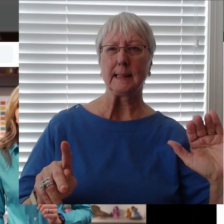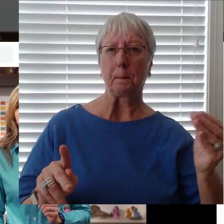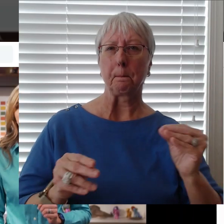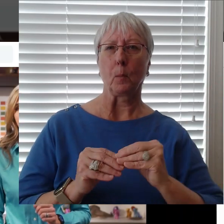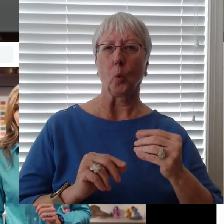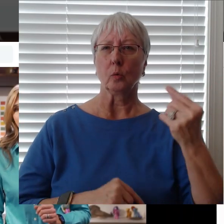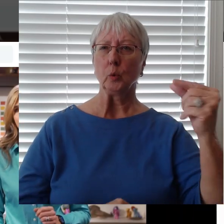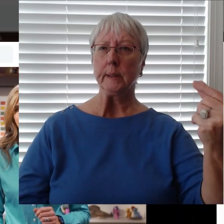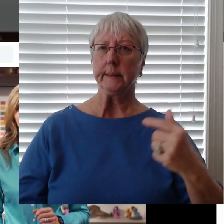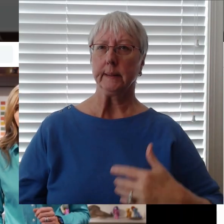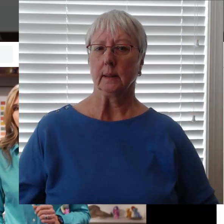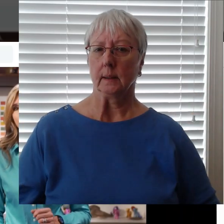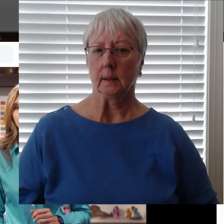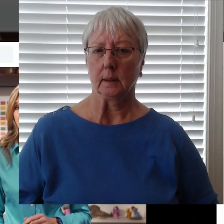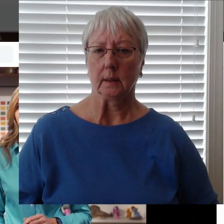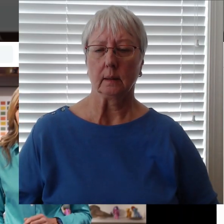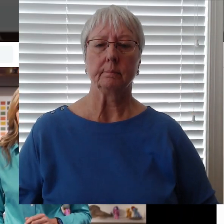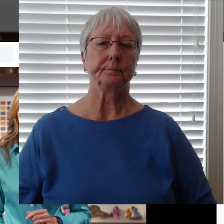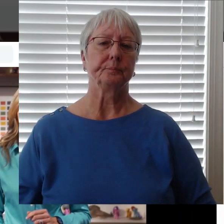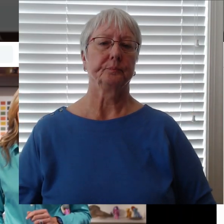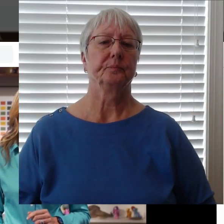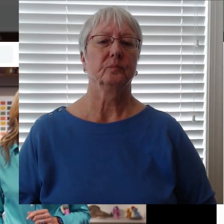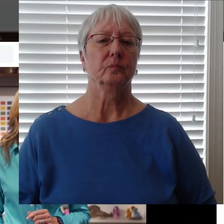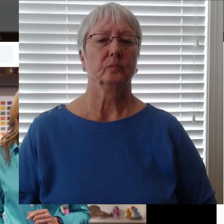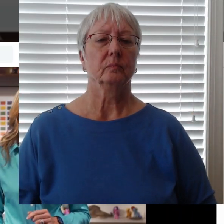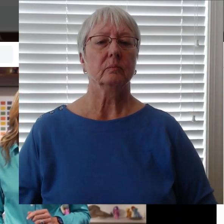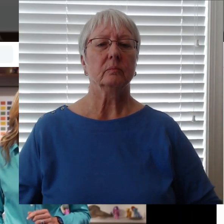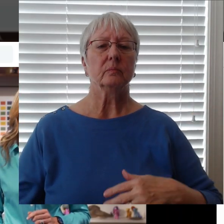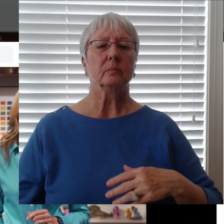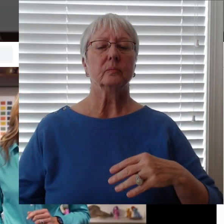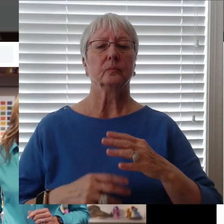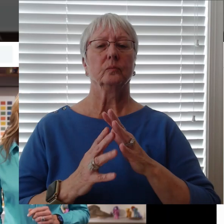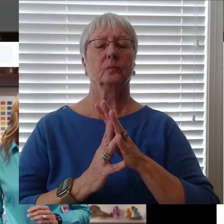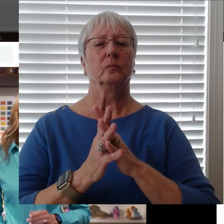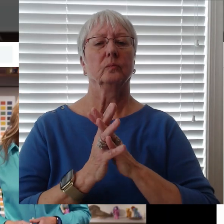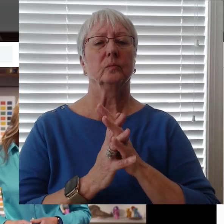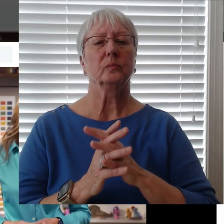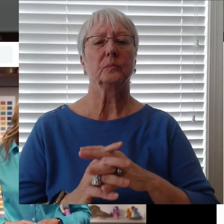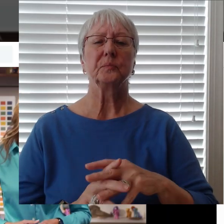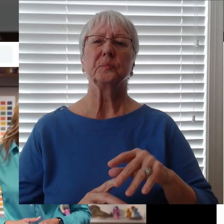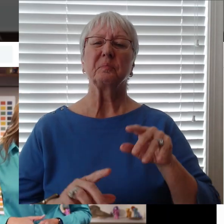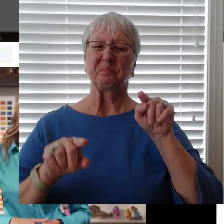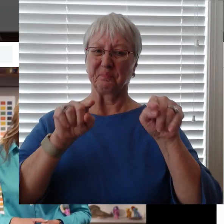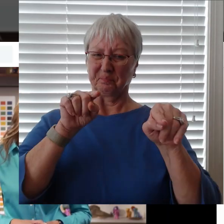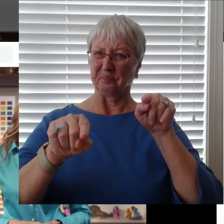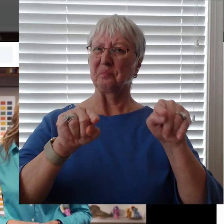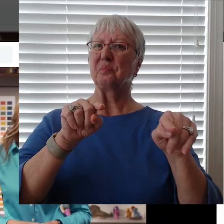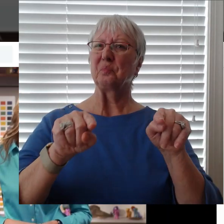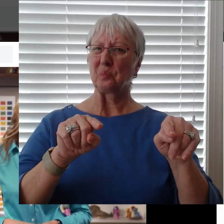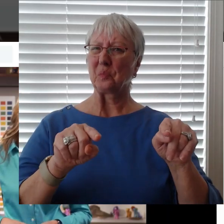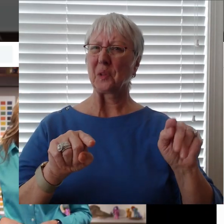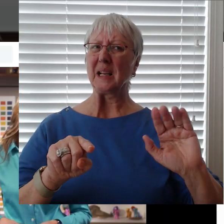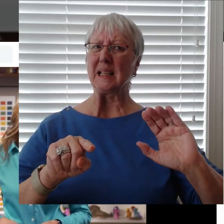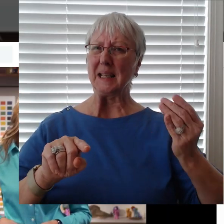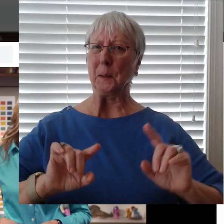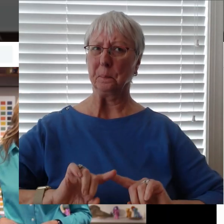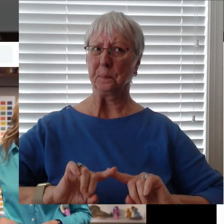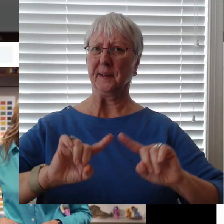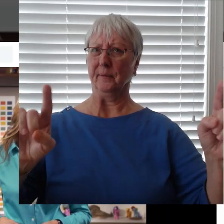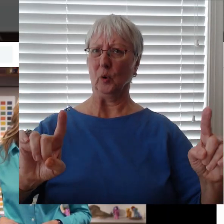Although neither color can be broken down into other colors, they appear different one from the other to our